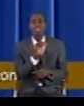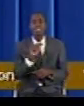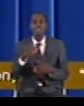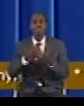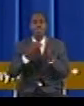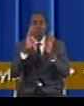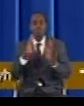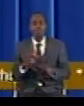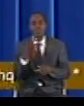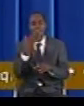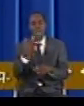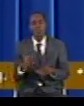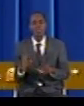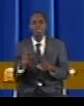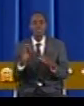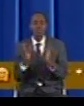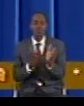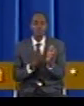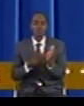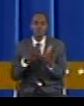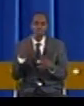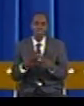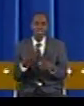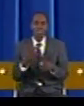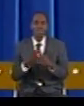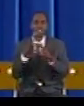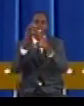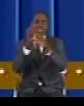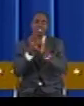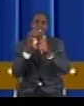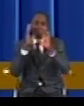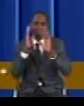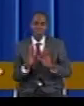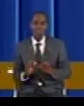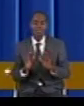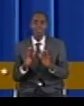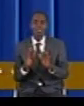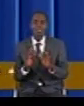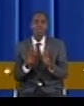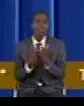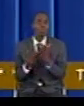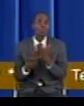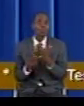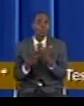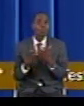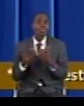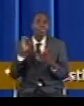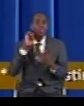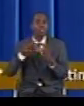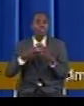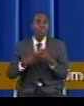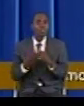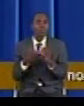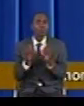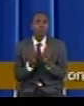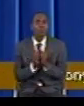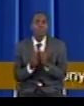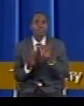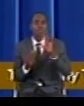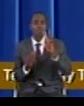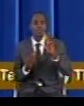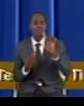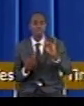School. God did wonderful for me. I started with 78 pupils and